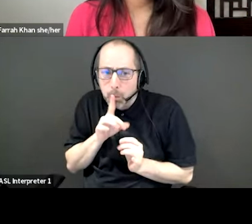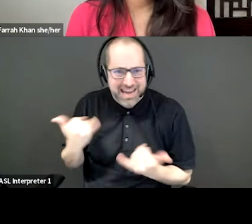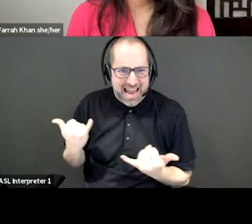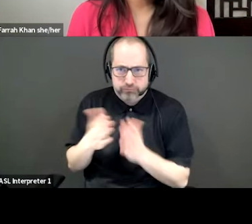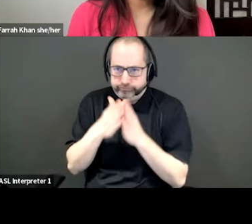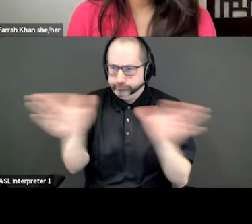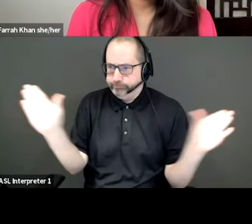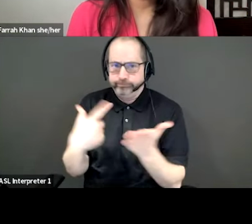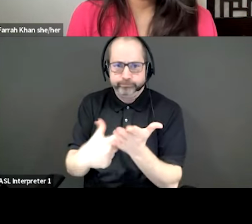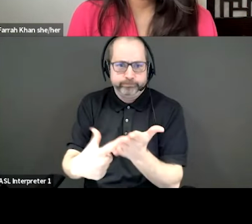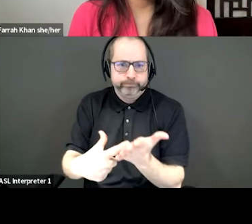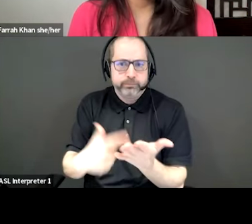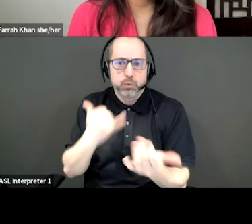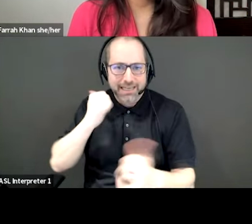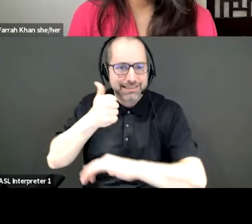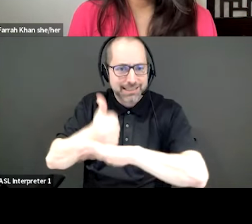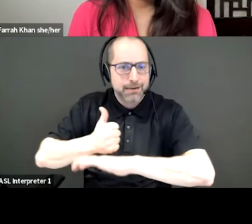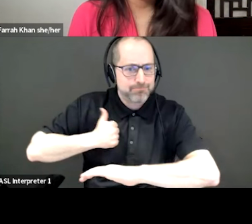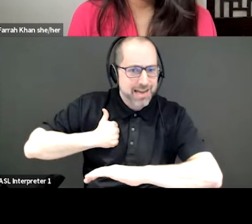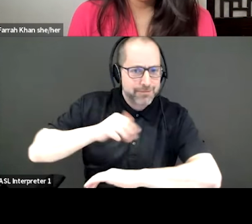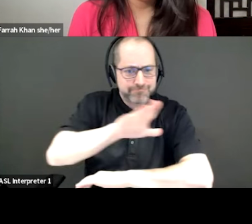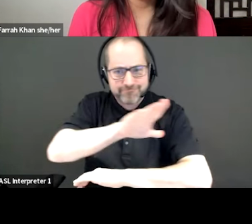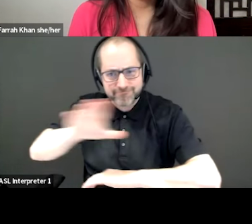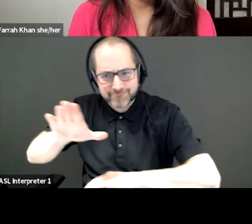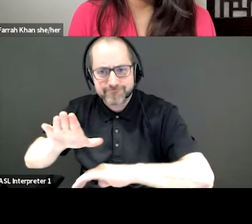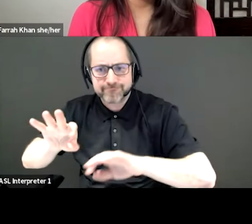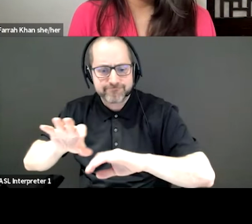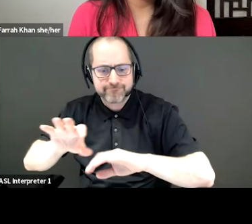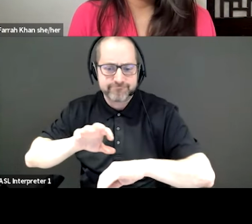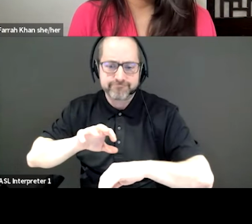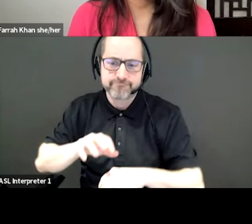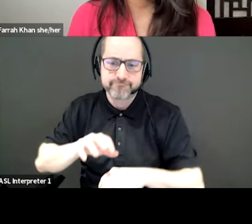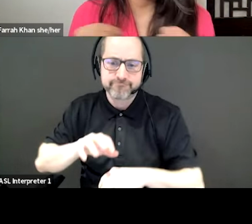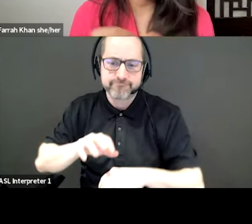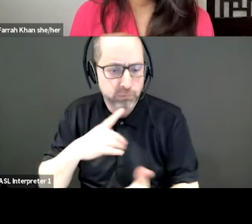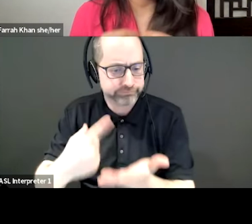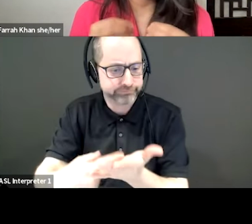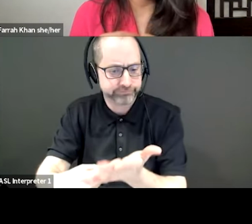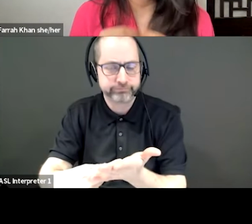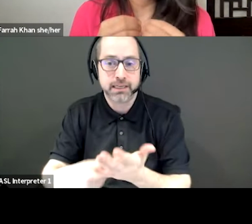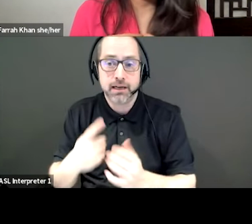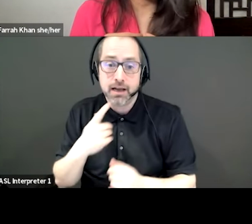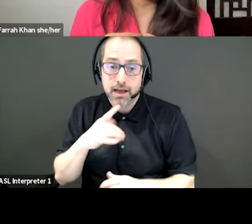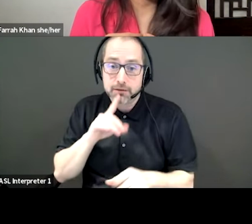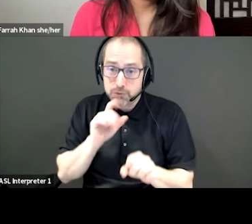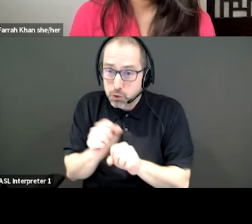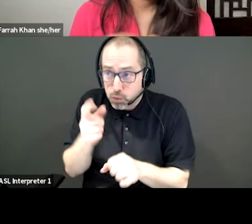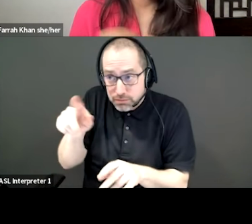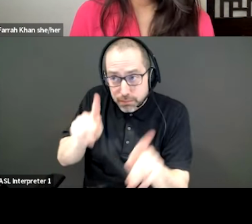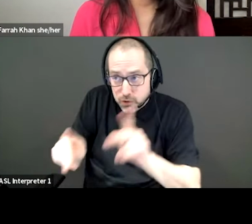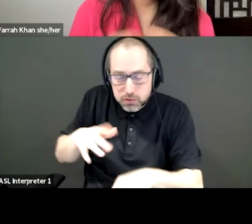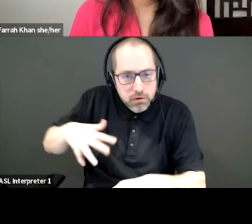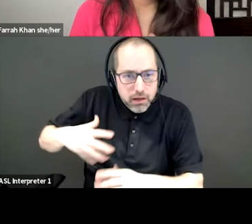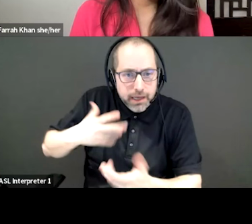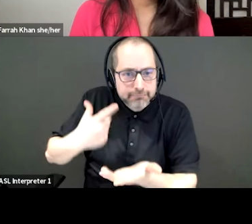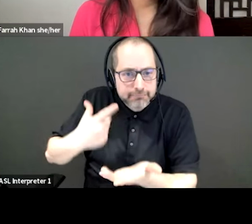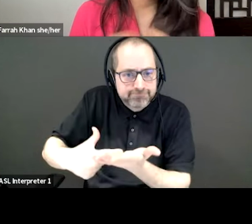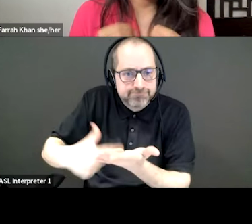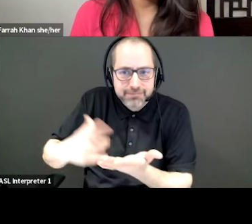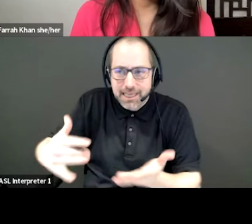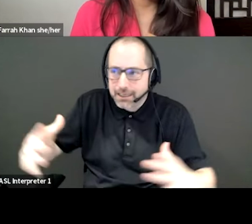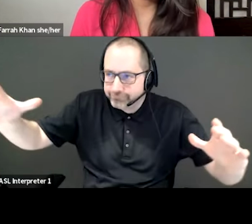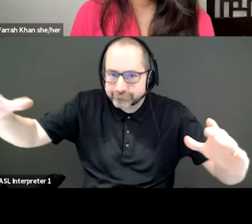big piece is bringing together people who sometimes don't get to be at the same table and have those conversations and make sure that they're doing them together. And that's been key for